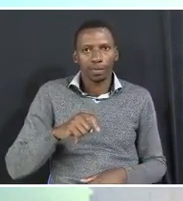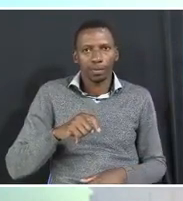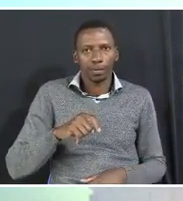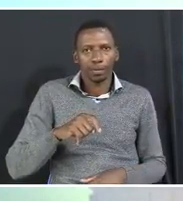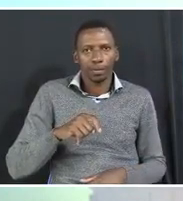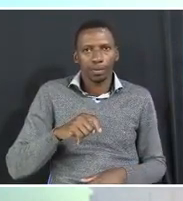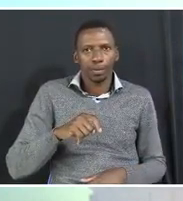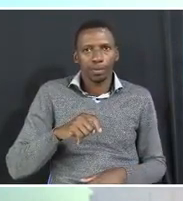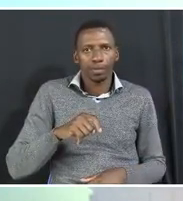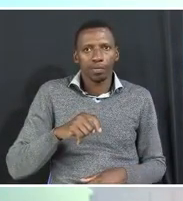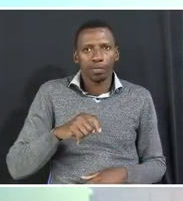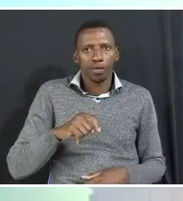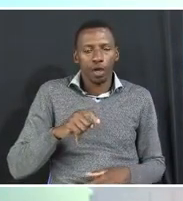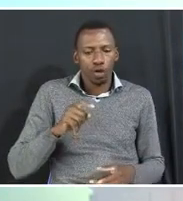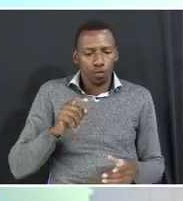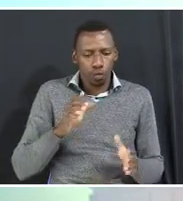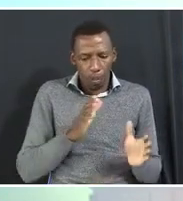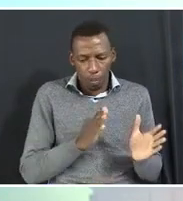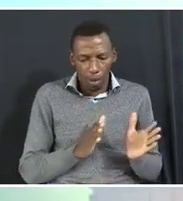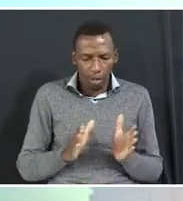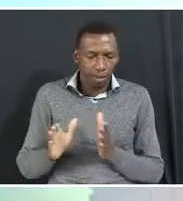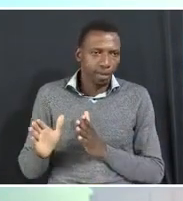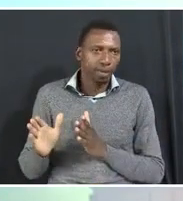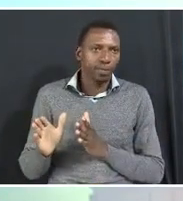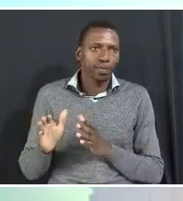I need to be intentional